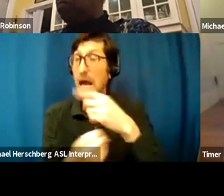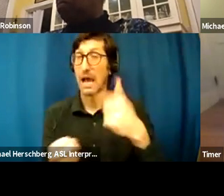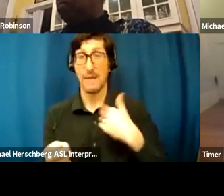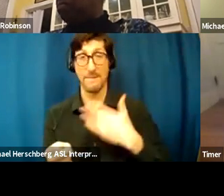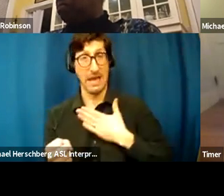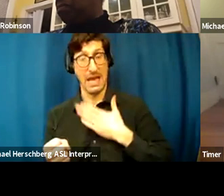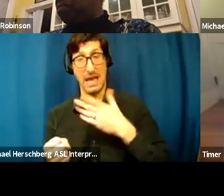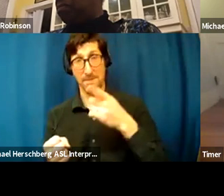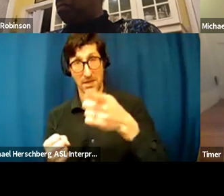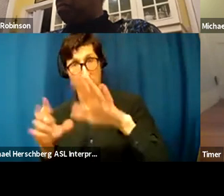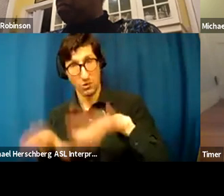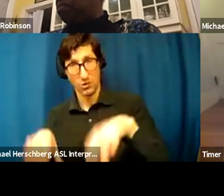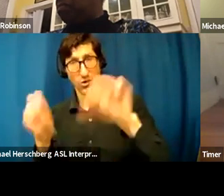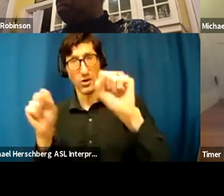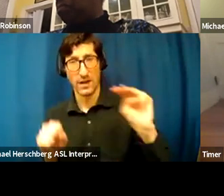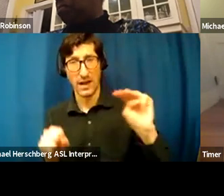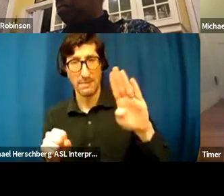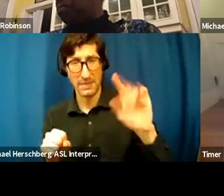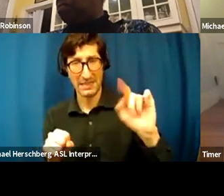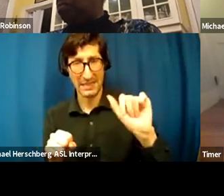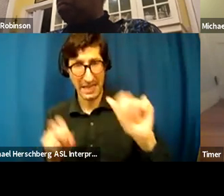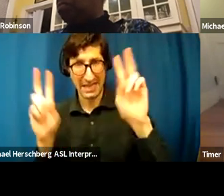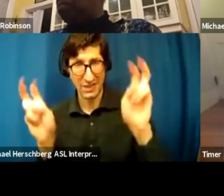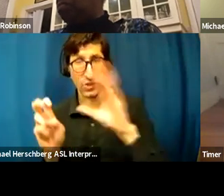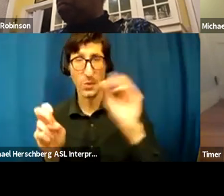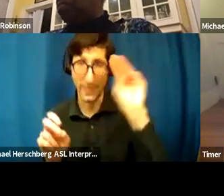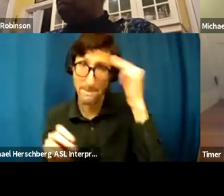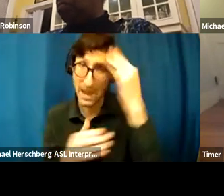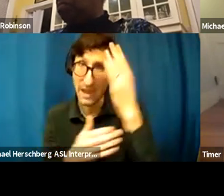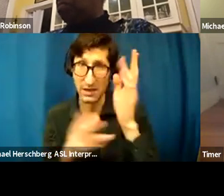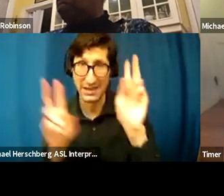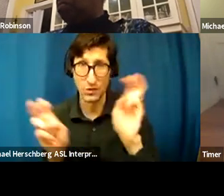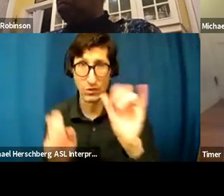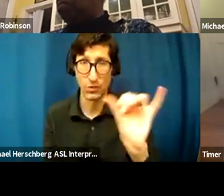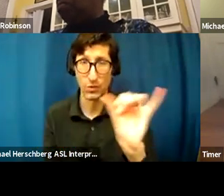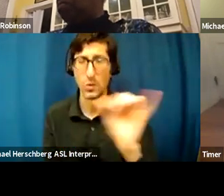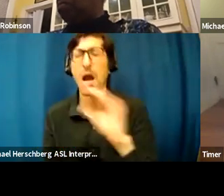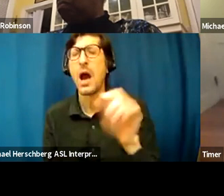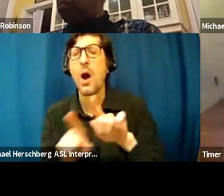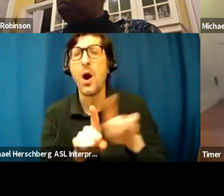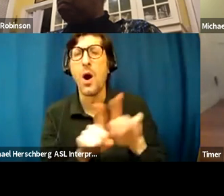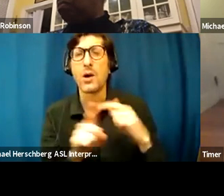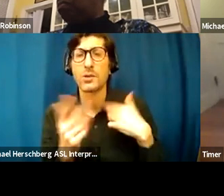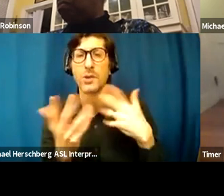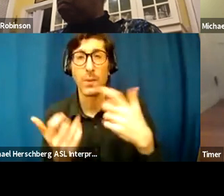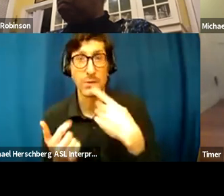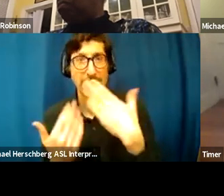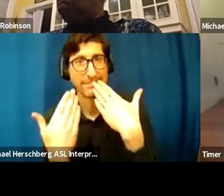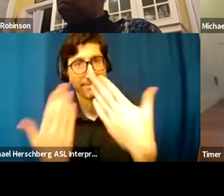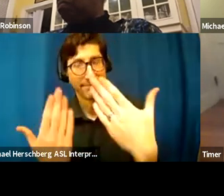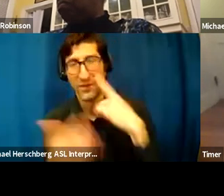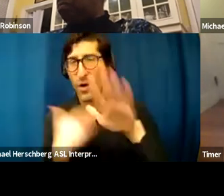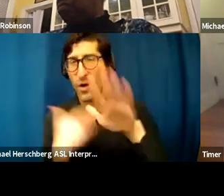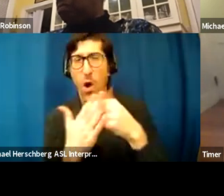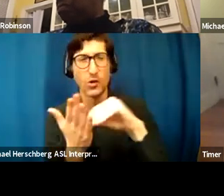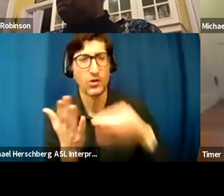pieces, and the mayor piece will be important as well. And I also just want to say thank you to all the students who